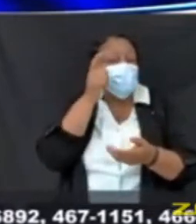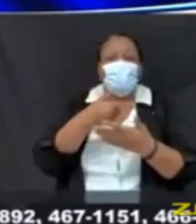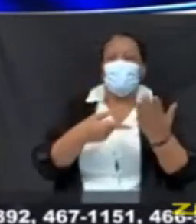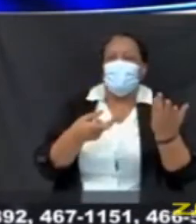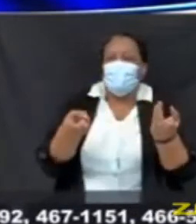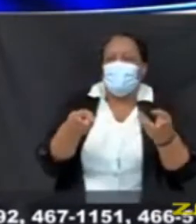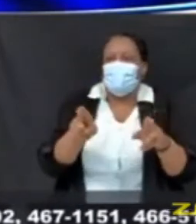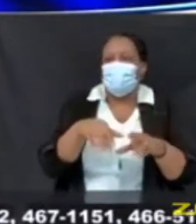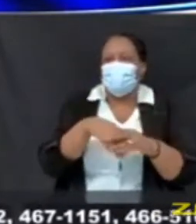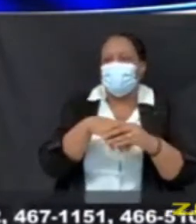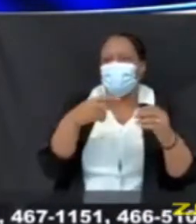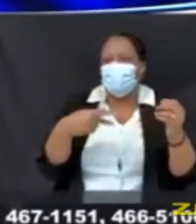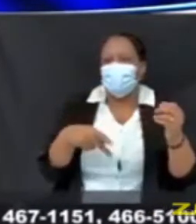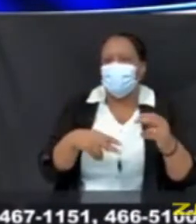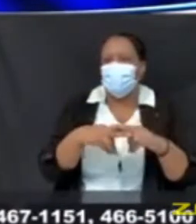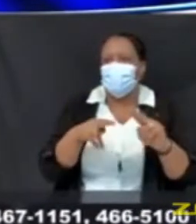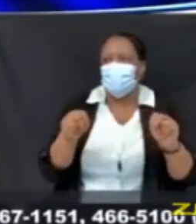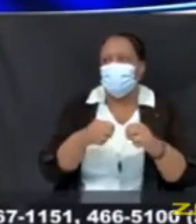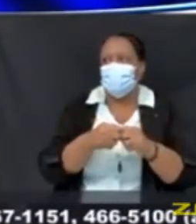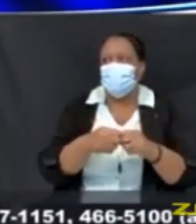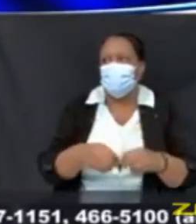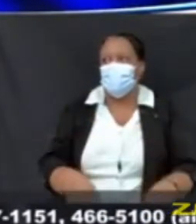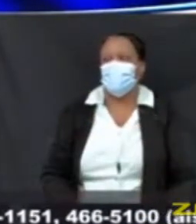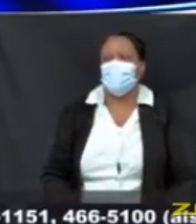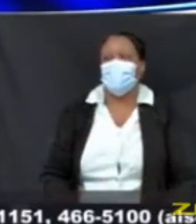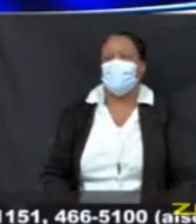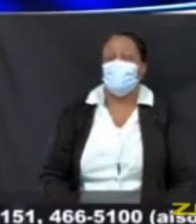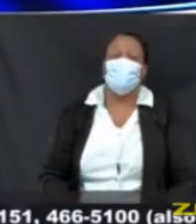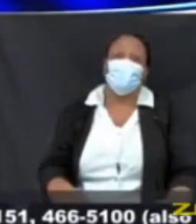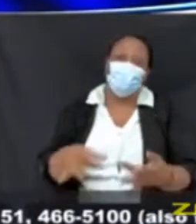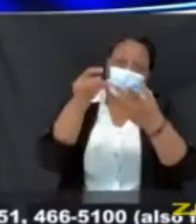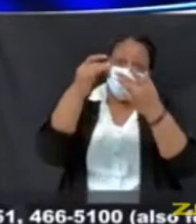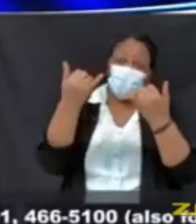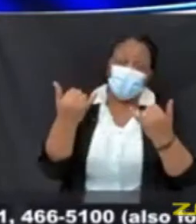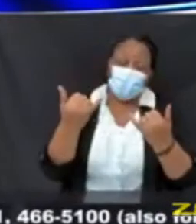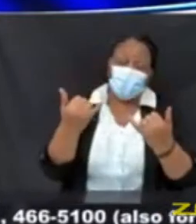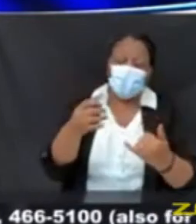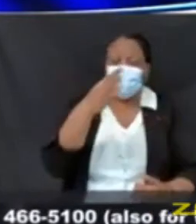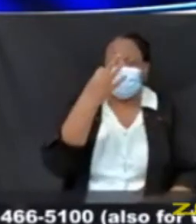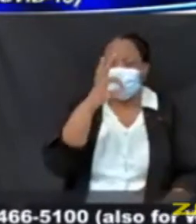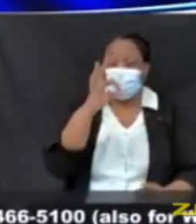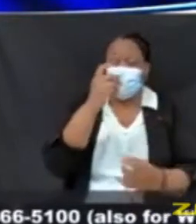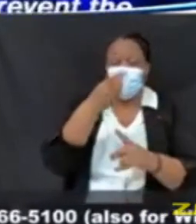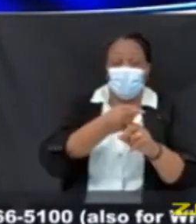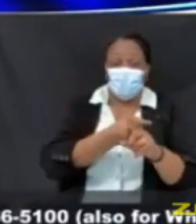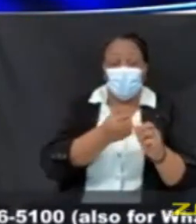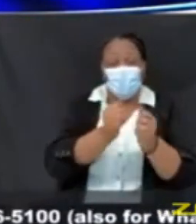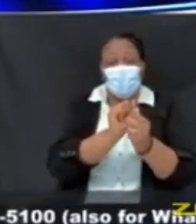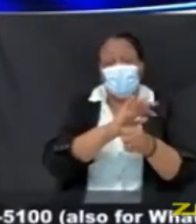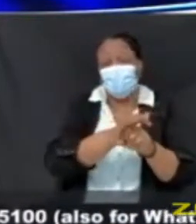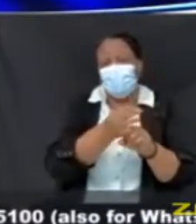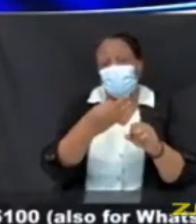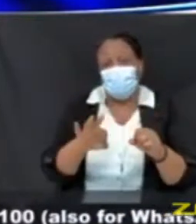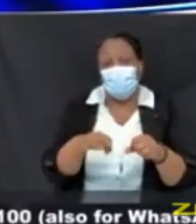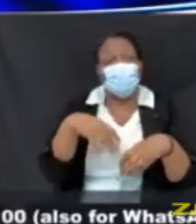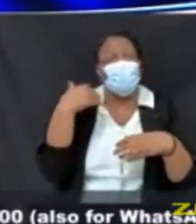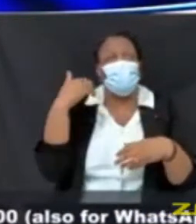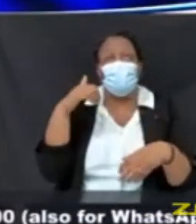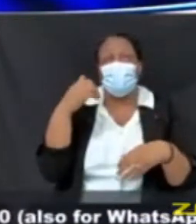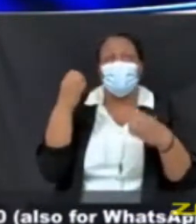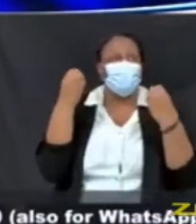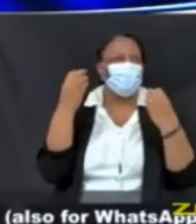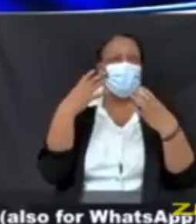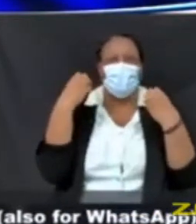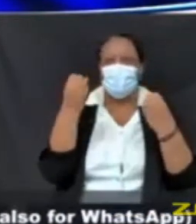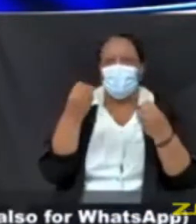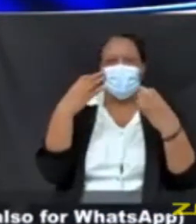pivotal leadership role over the past 19 months. On behalf of the Federal Cabinet and the co-chair of the Disaster